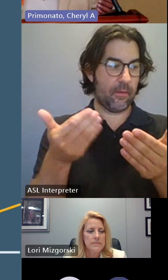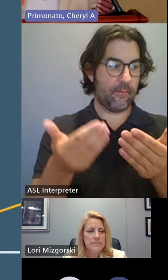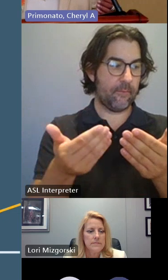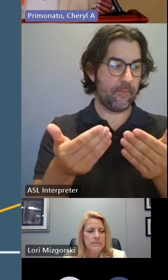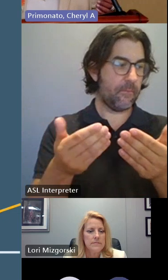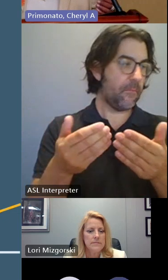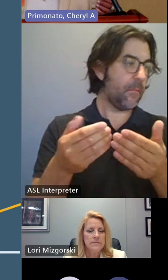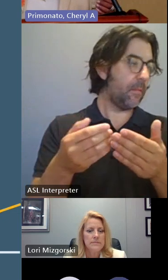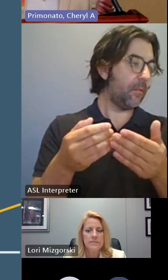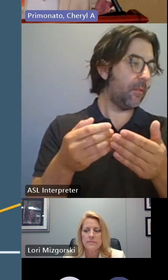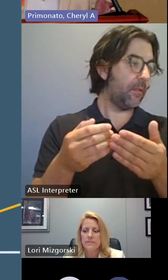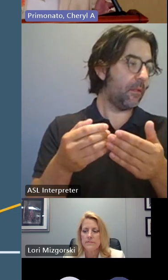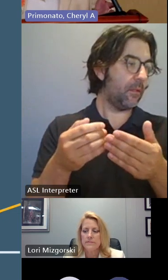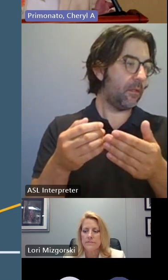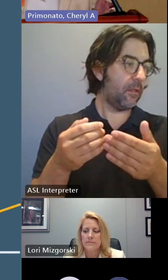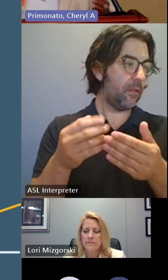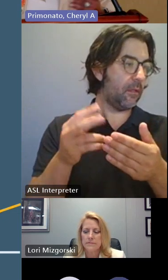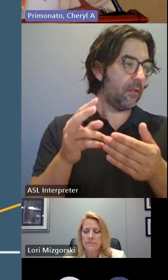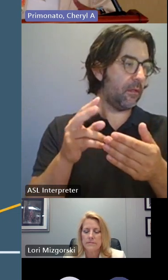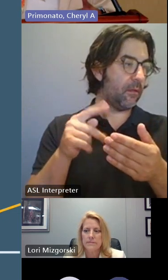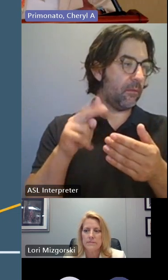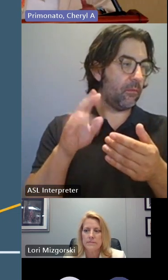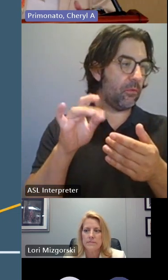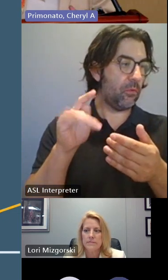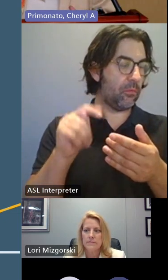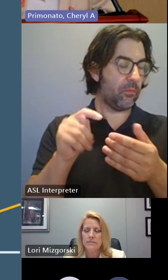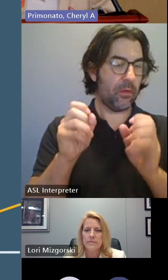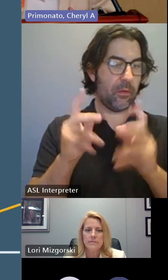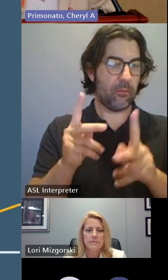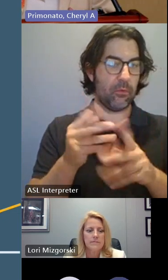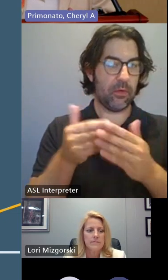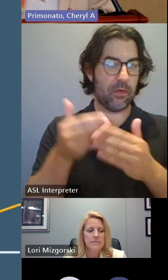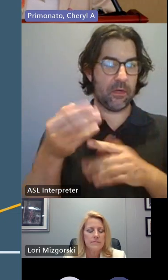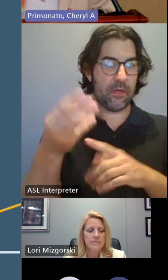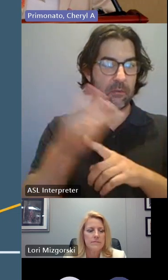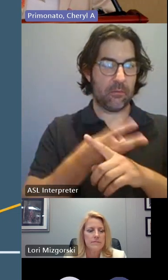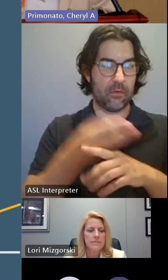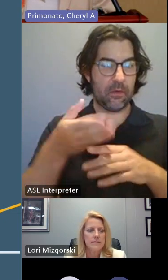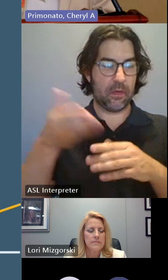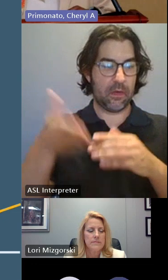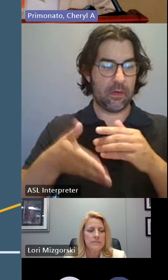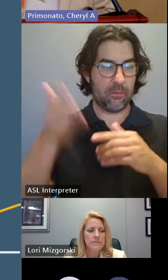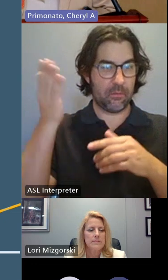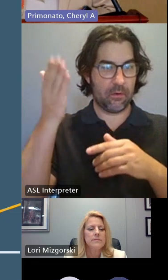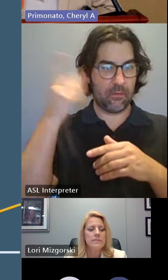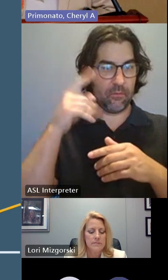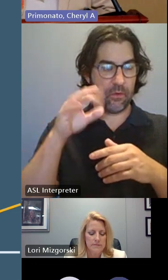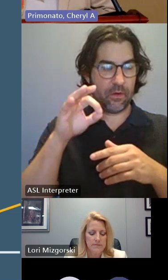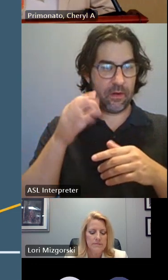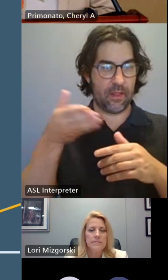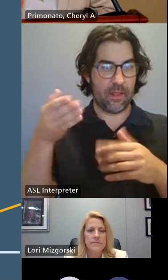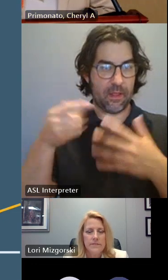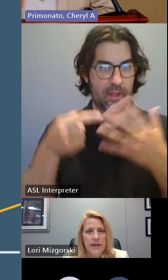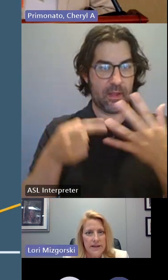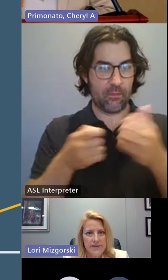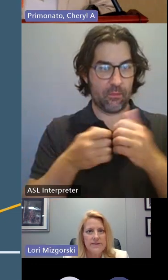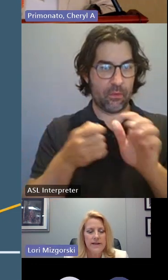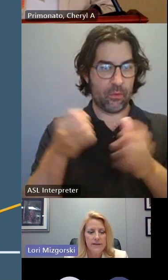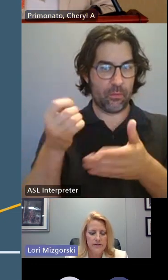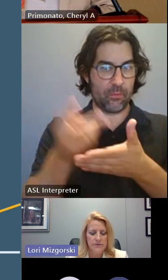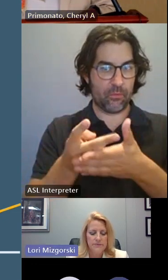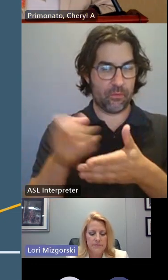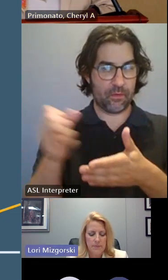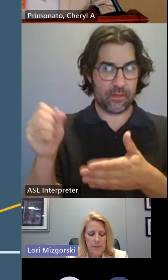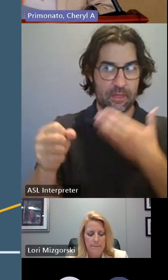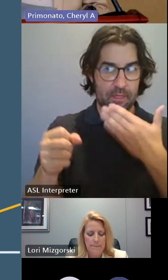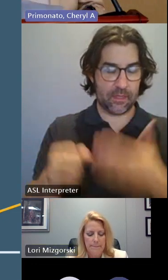procurement opportunities in the next 6 months at the conclusion of the presentation of the 9 items with your approval. Yes,